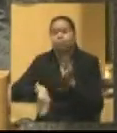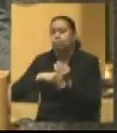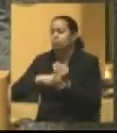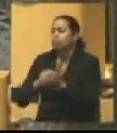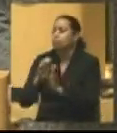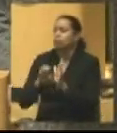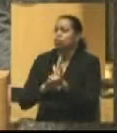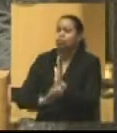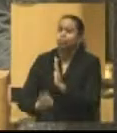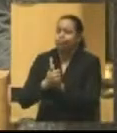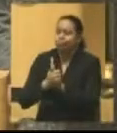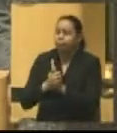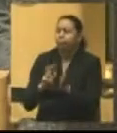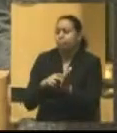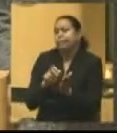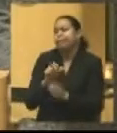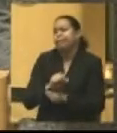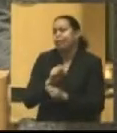amendment abolishing slavery.